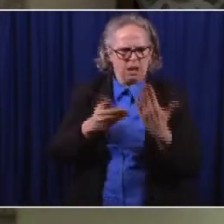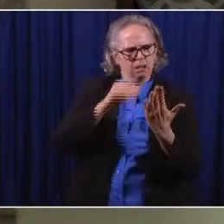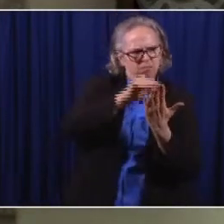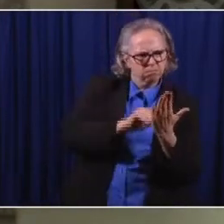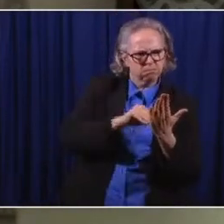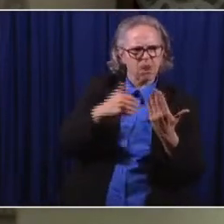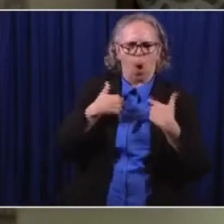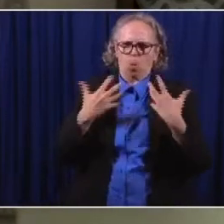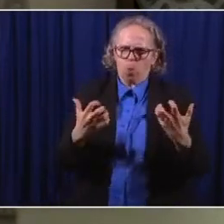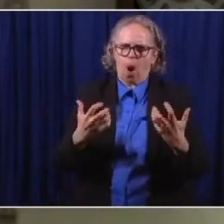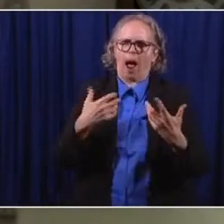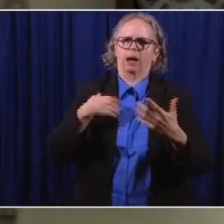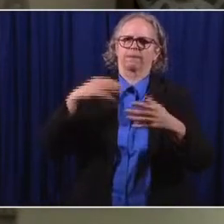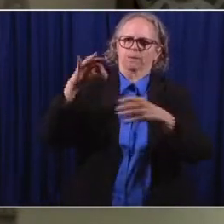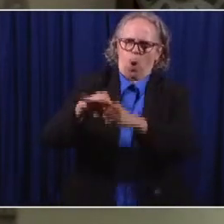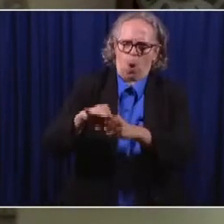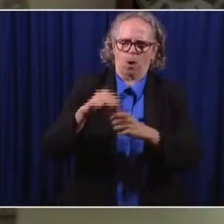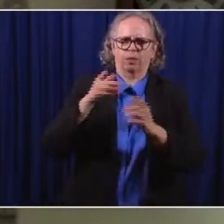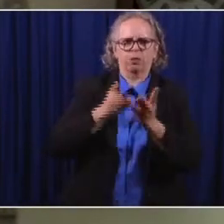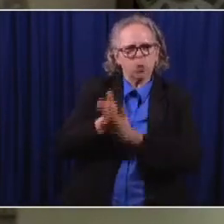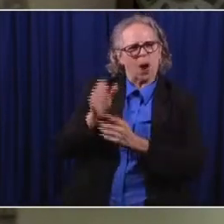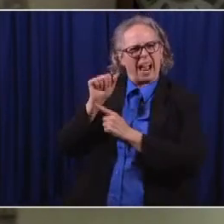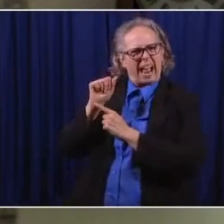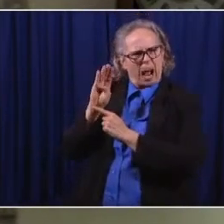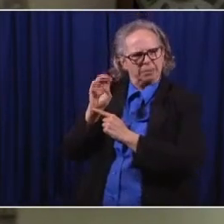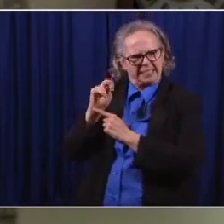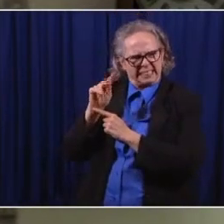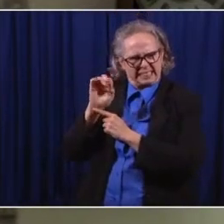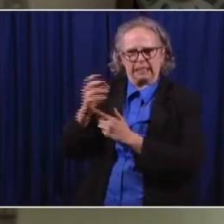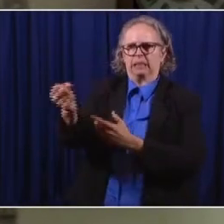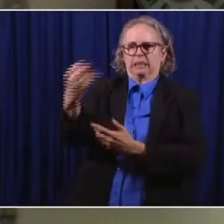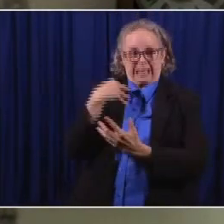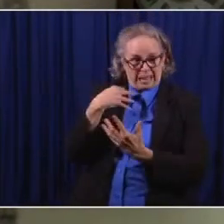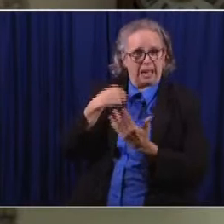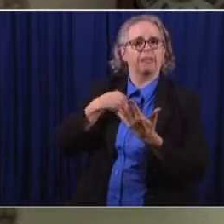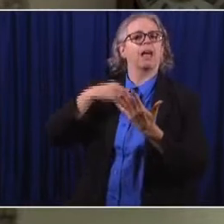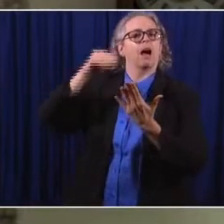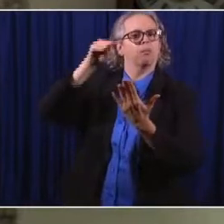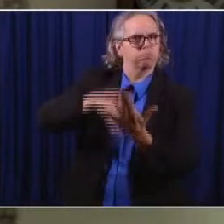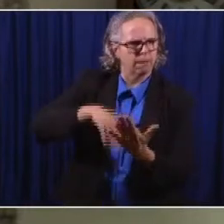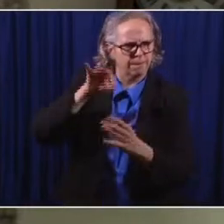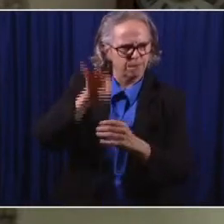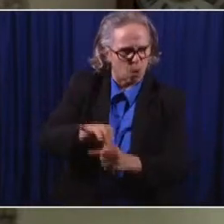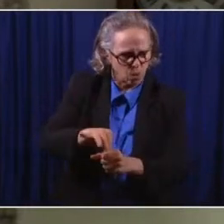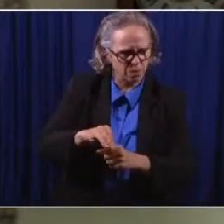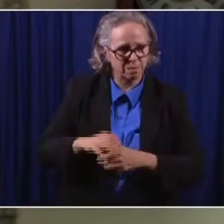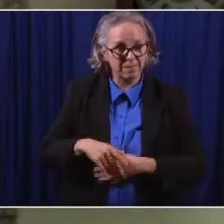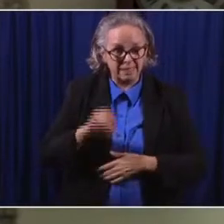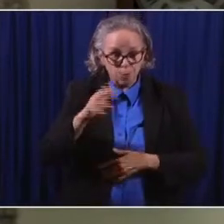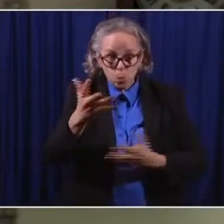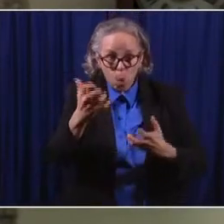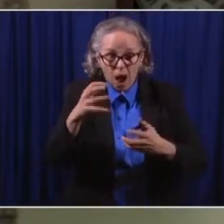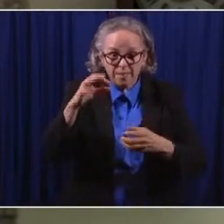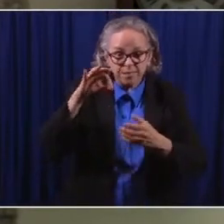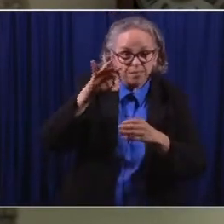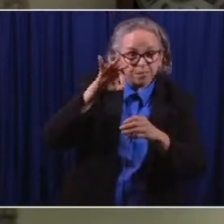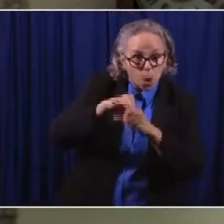send it in to you at the appropriate time. So we just urge anybody who's doing it that way, do it early,